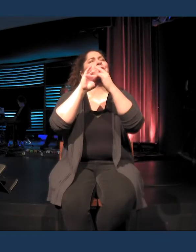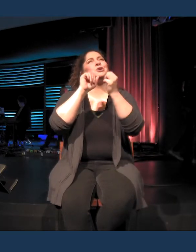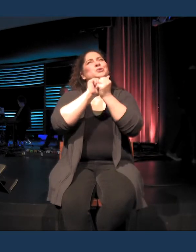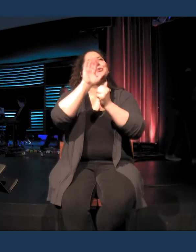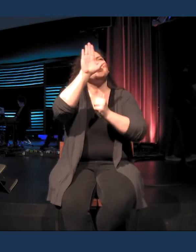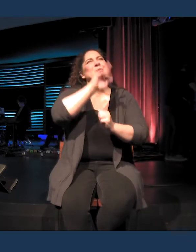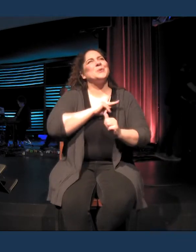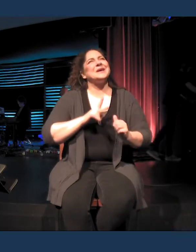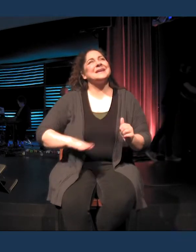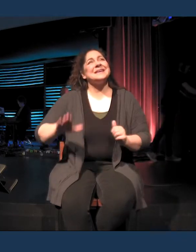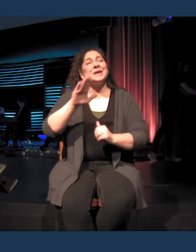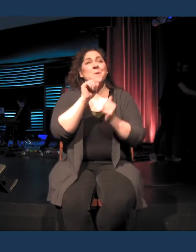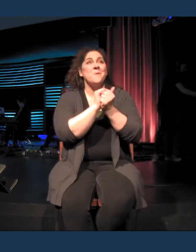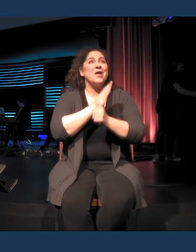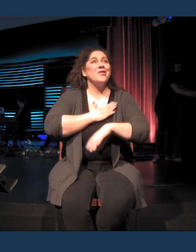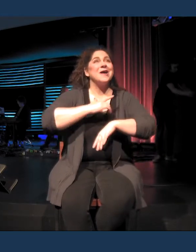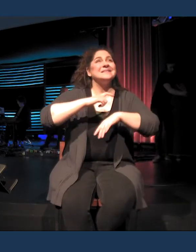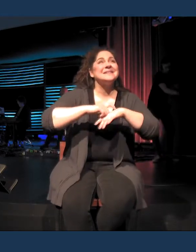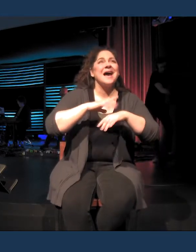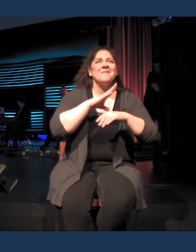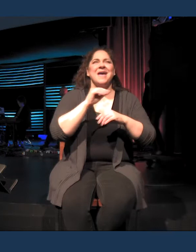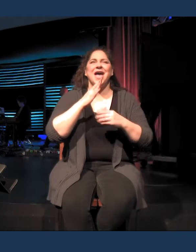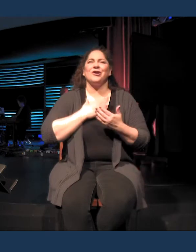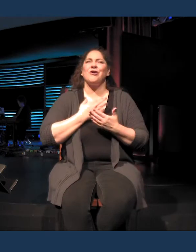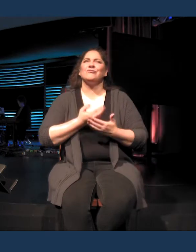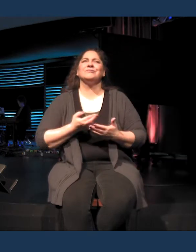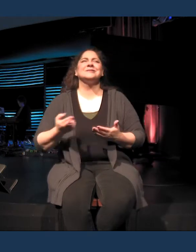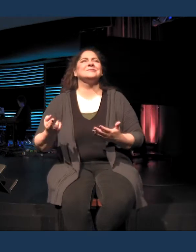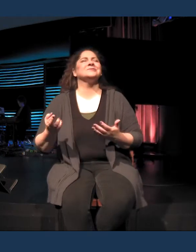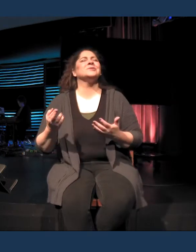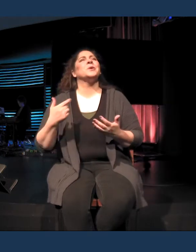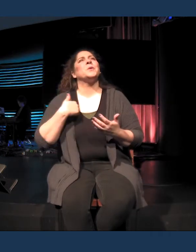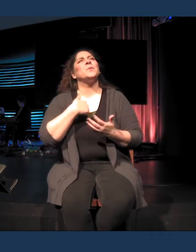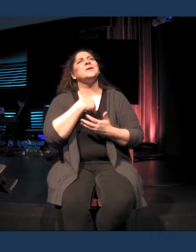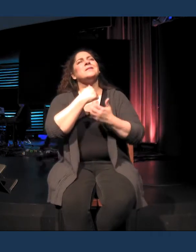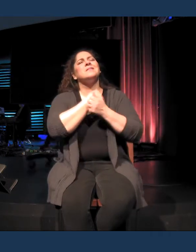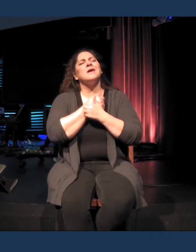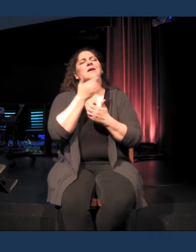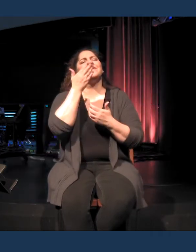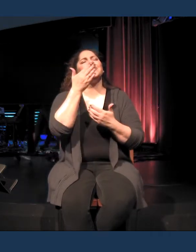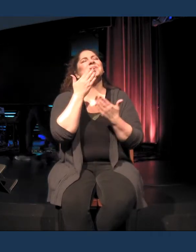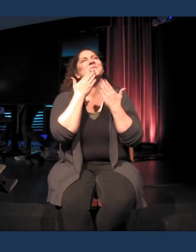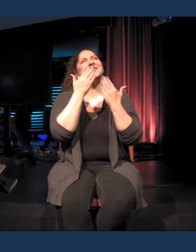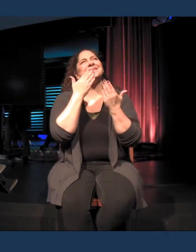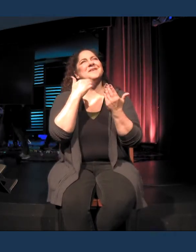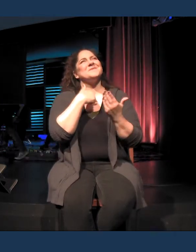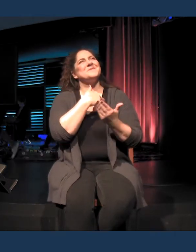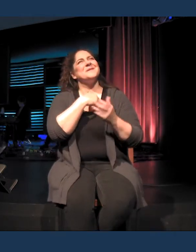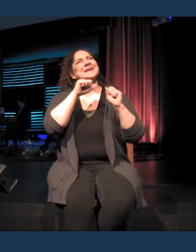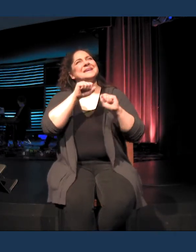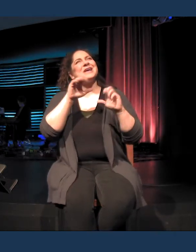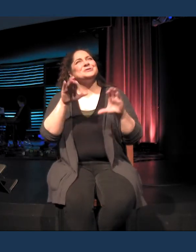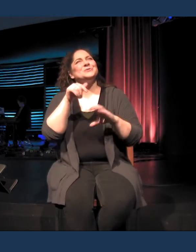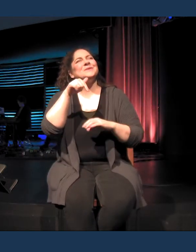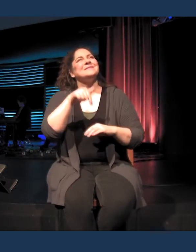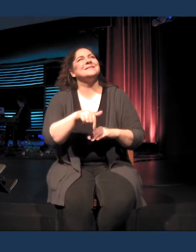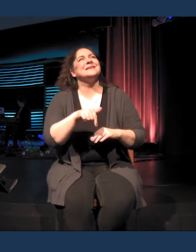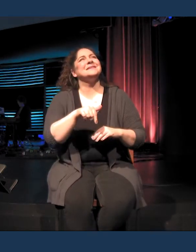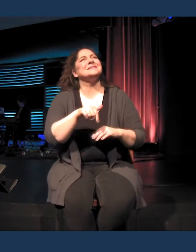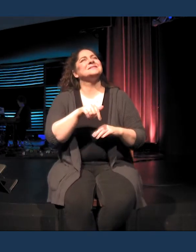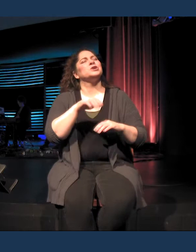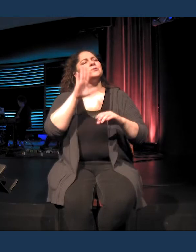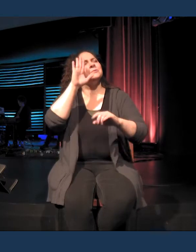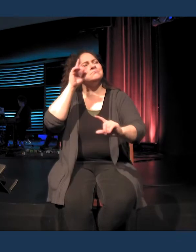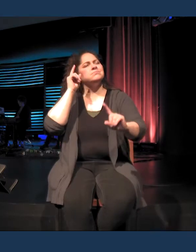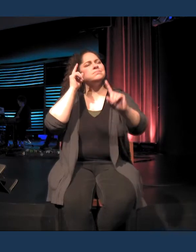and with our resources. And we love you, Lord, and we're just so thankful that we get to do this, Lord, that this is mission central for